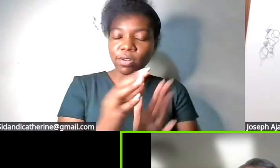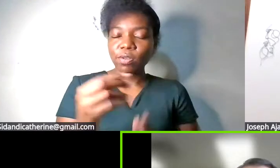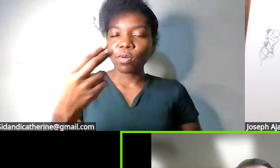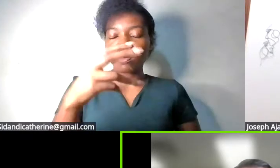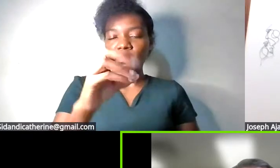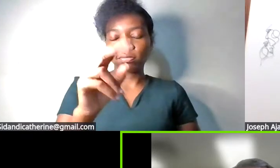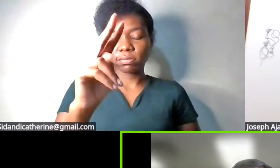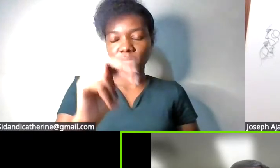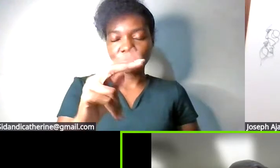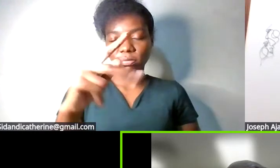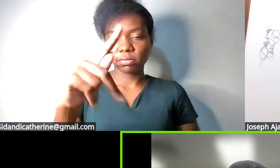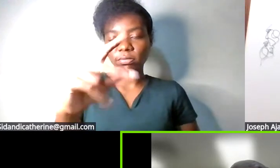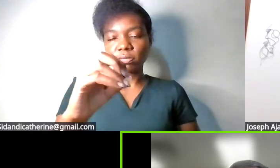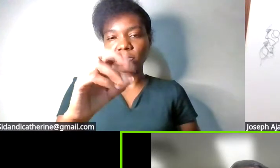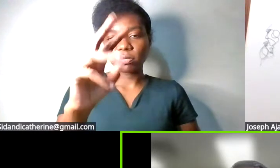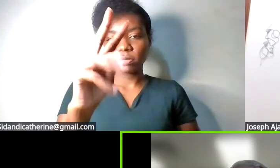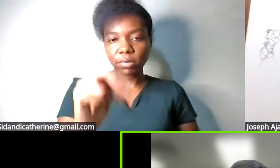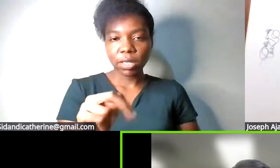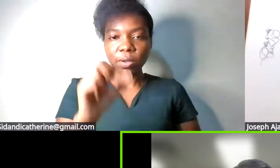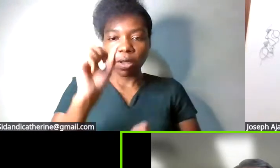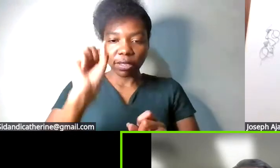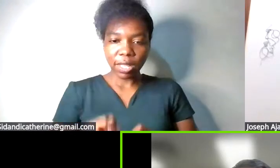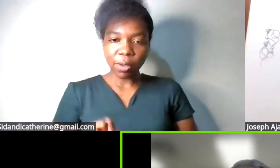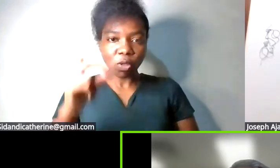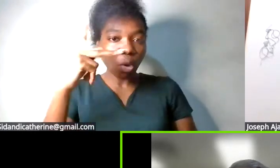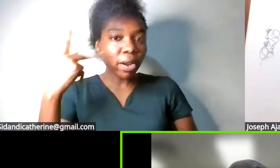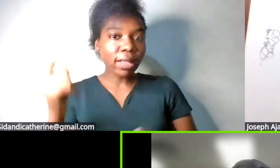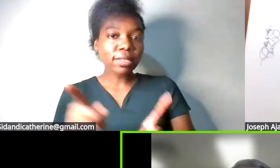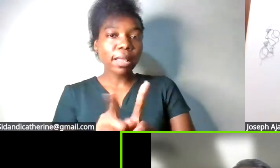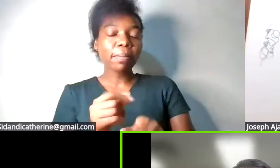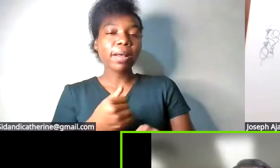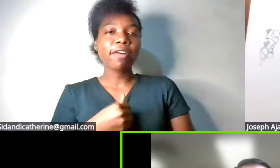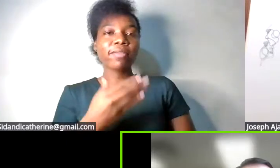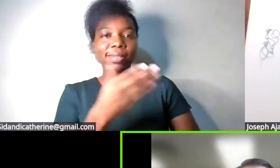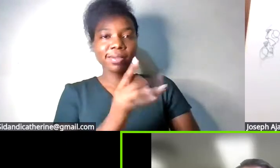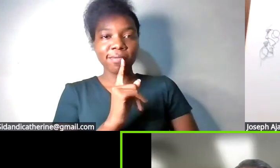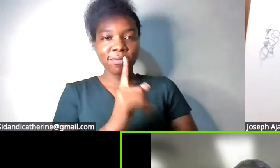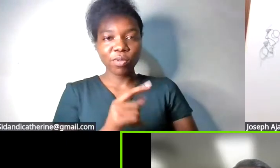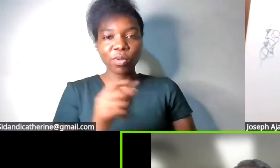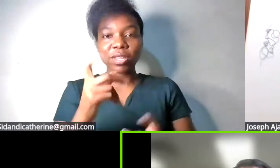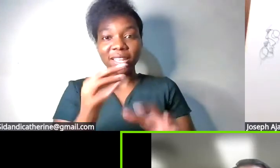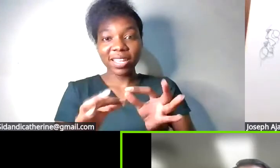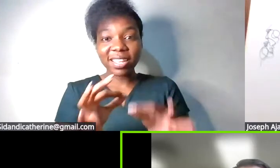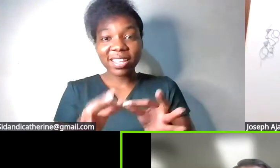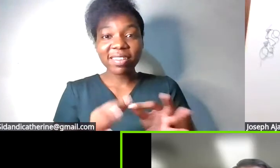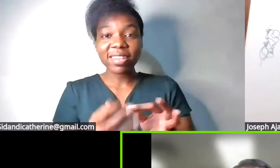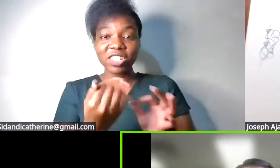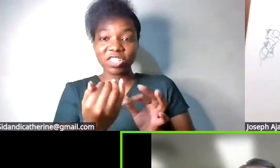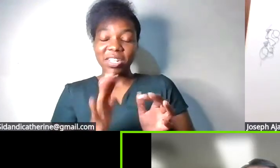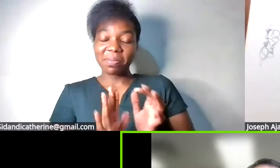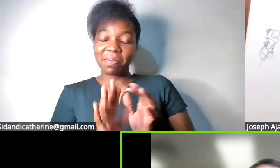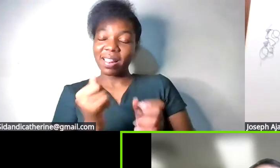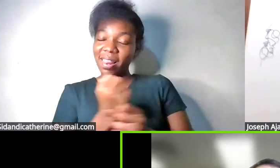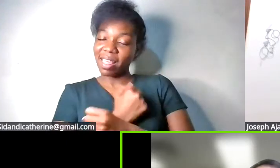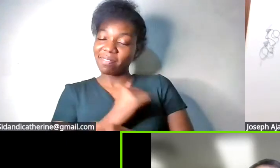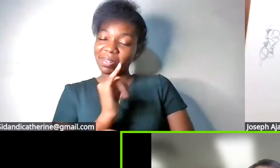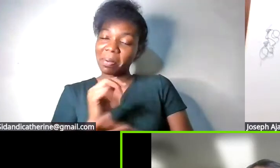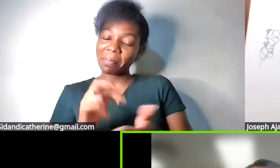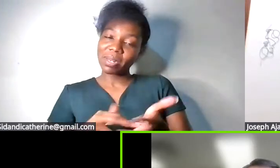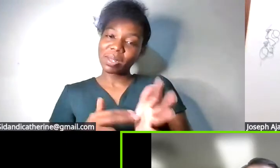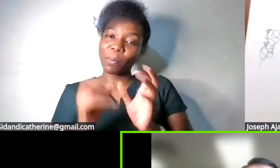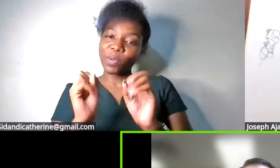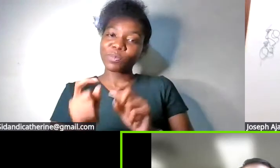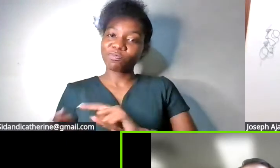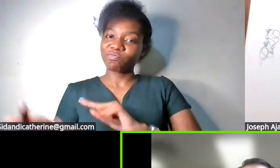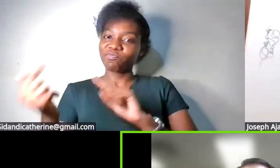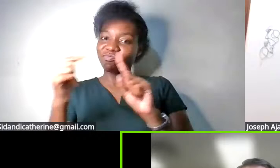20% from South Korea. So K-pop is very popular in our school. So if your kids love K-pop, again, another great choice.